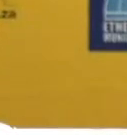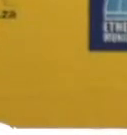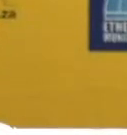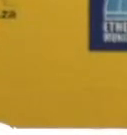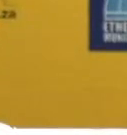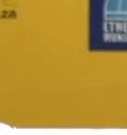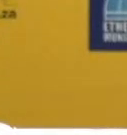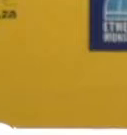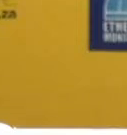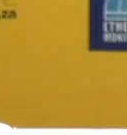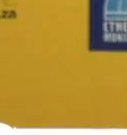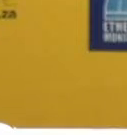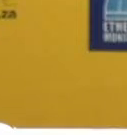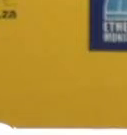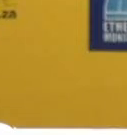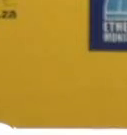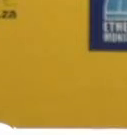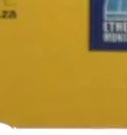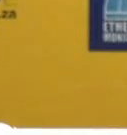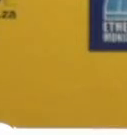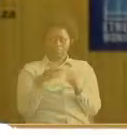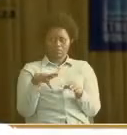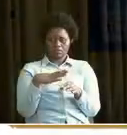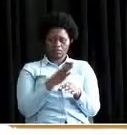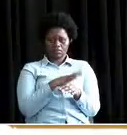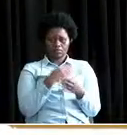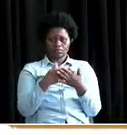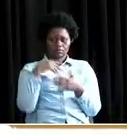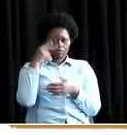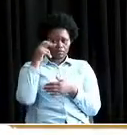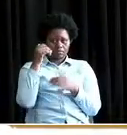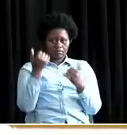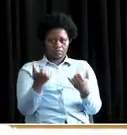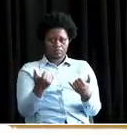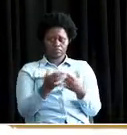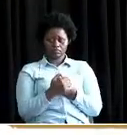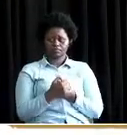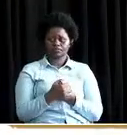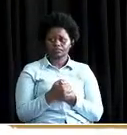Yeah, but We are starting the meeting now. Councillors, I'm audible.